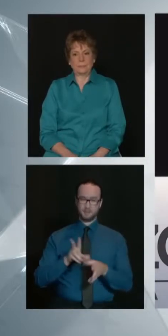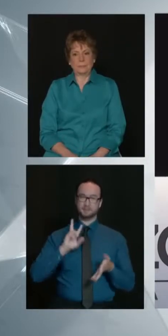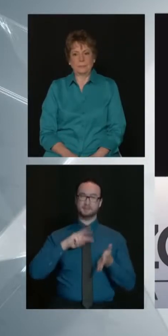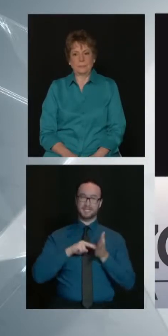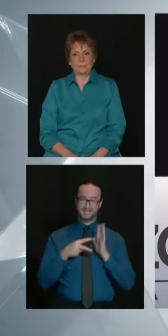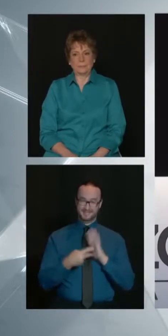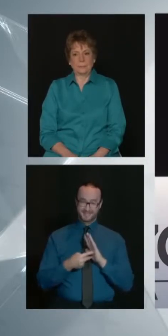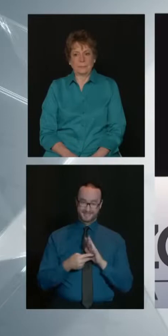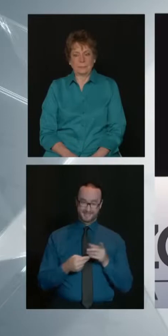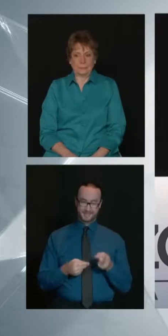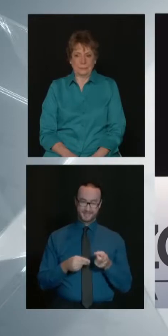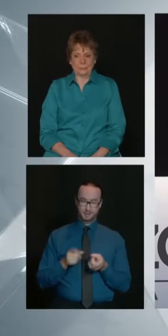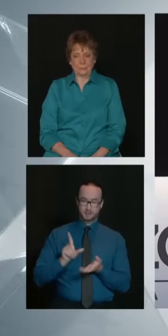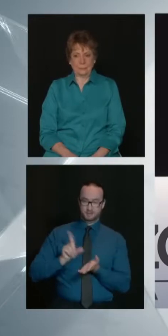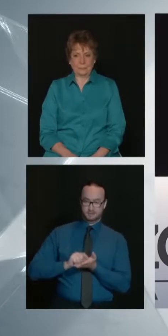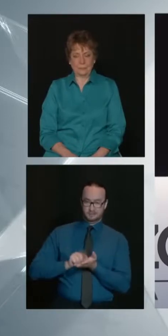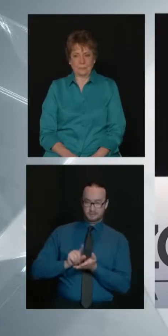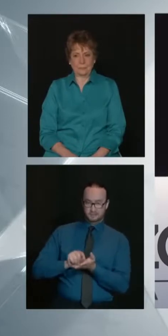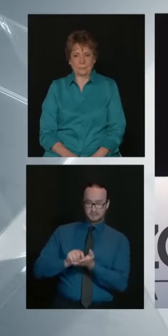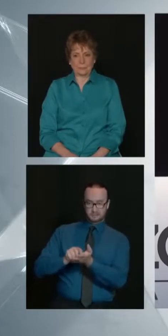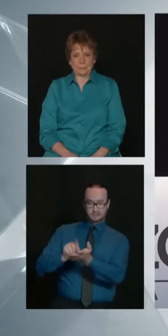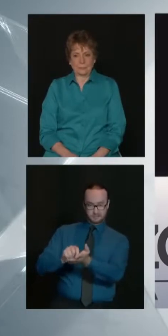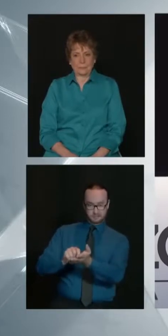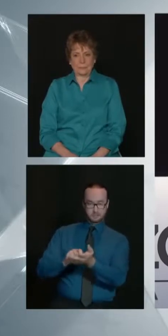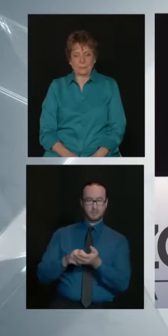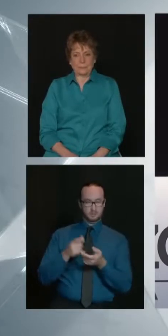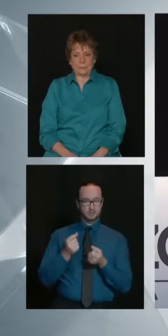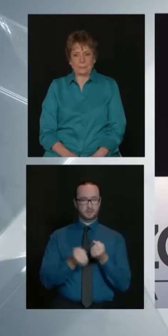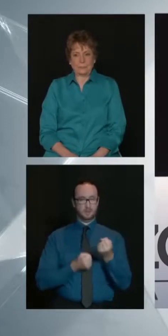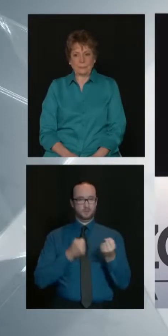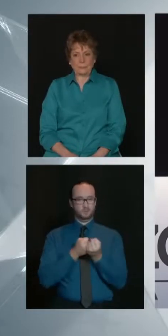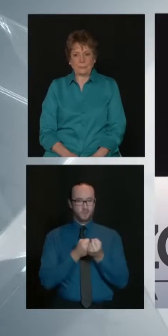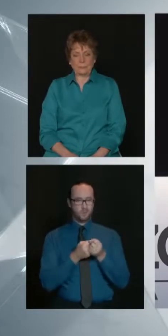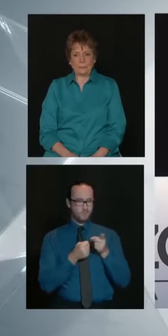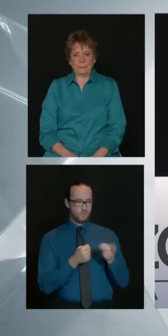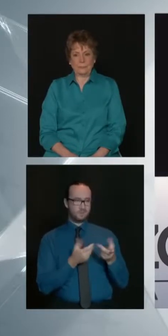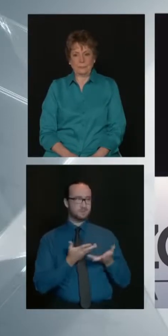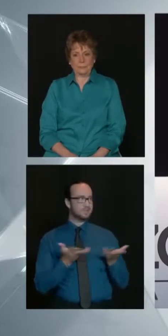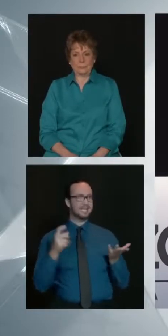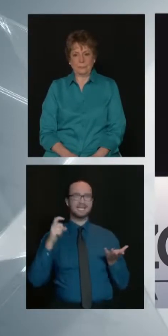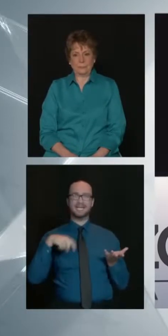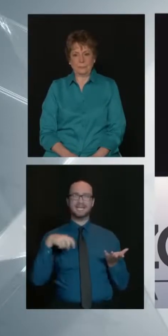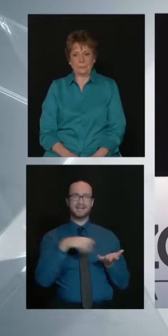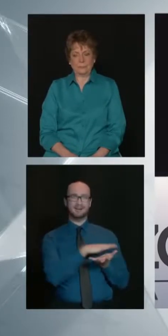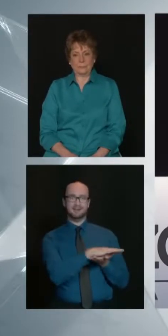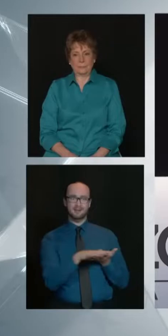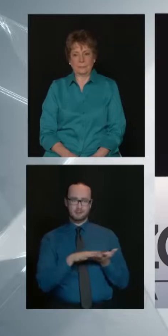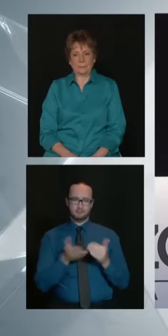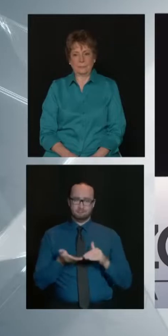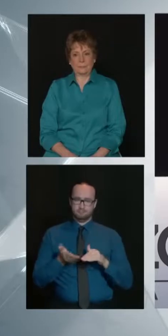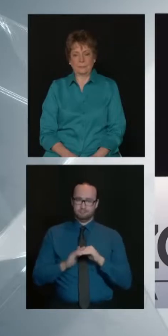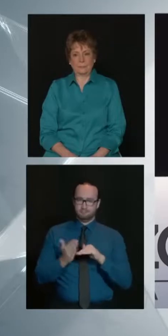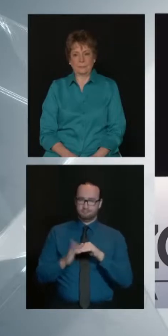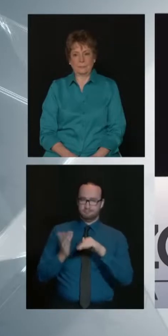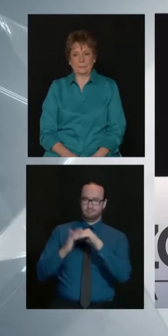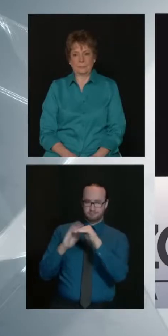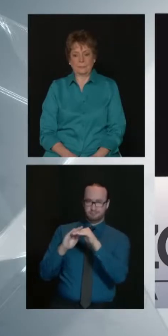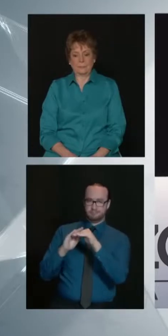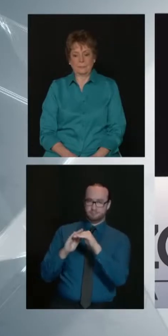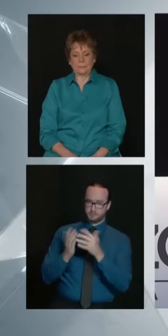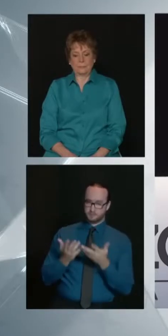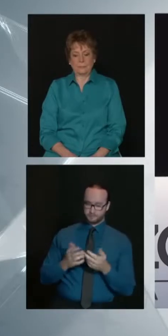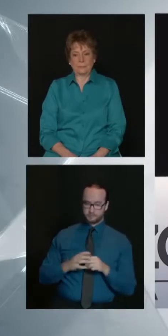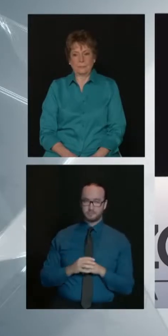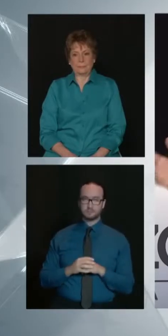what raises prices. Both the Republicans and the Democrats, both of them have been recklessly